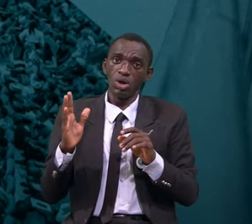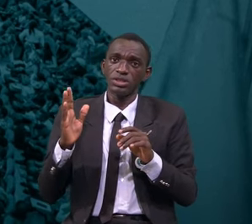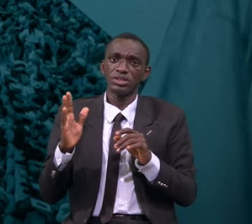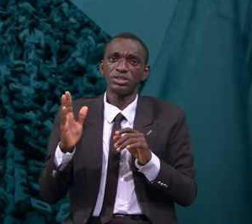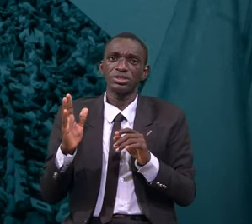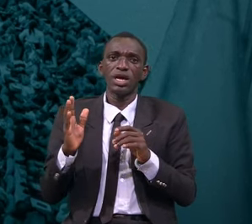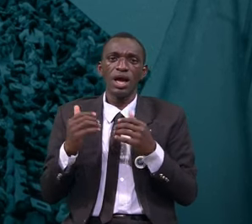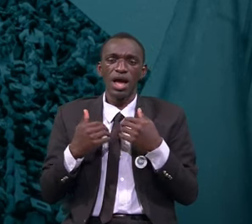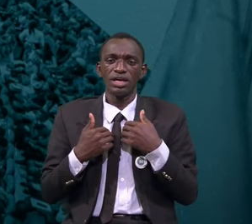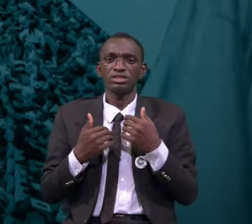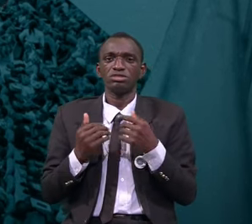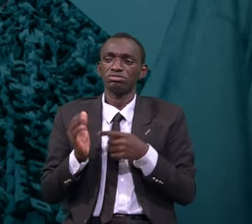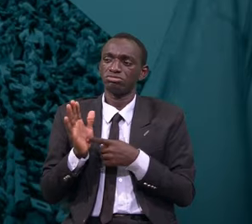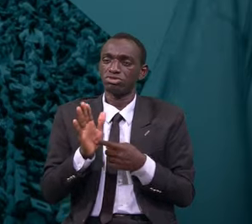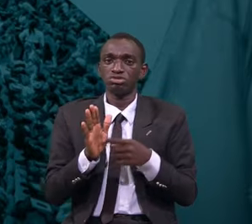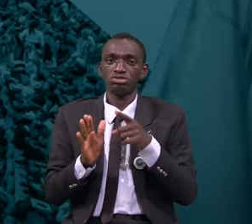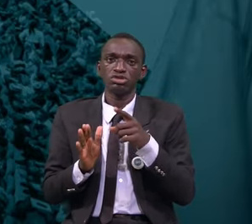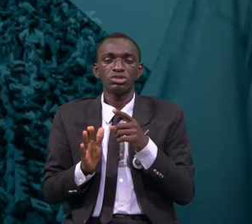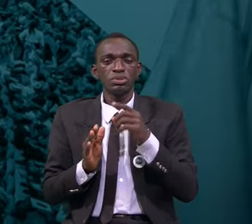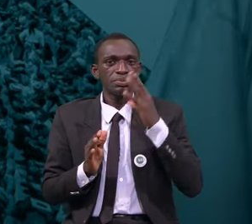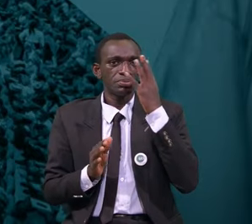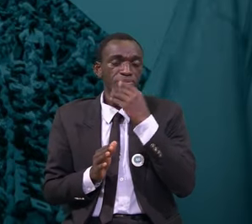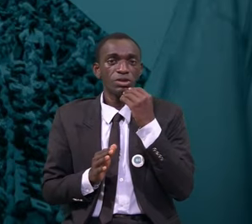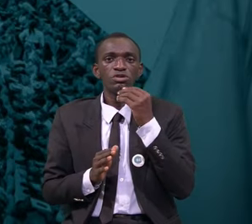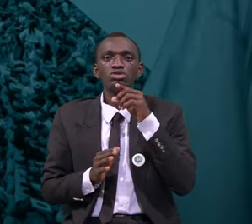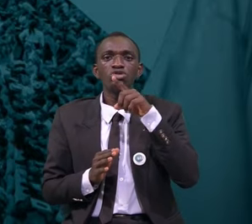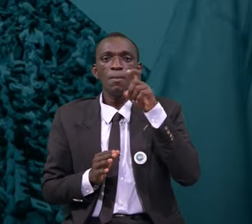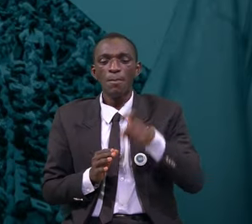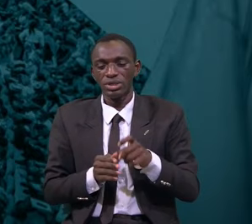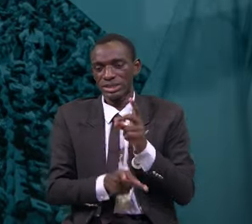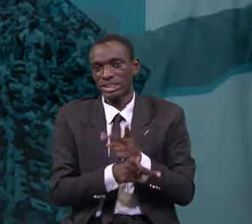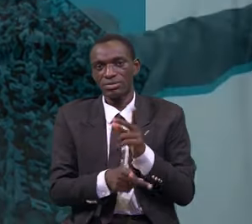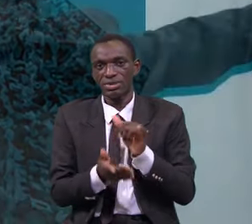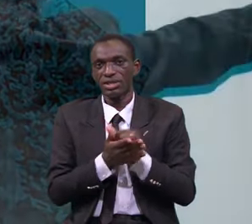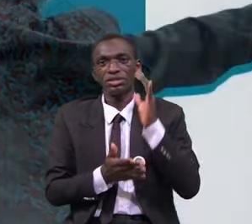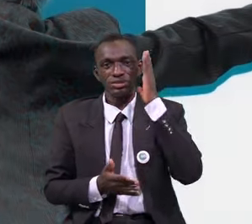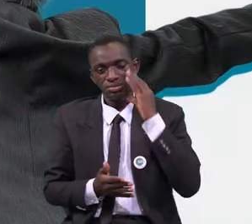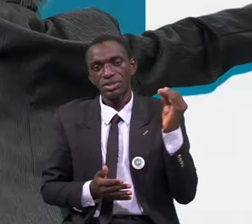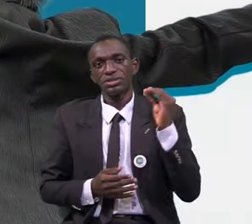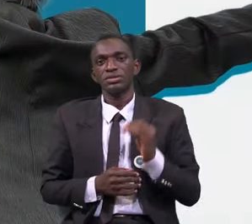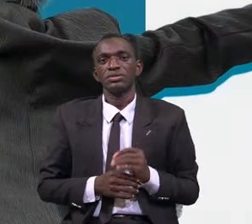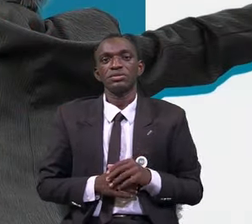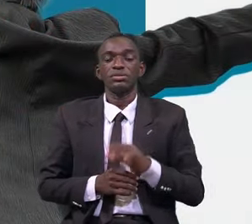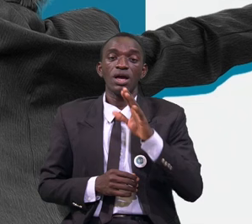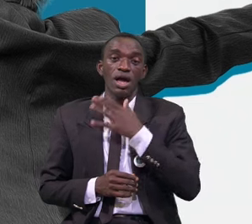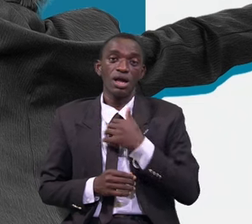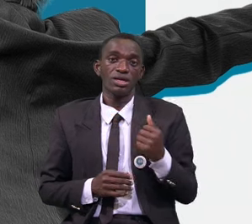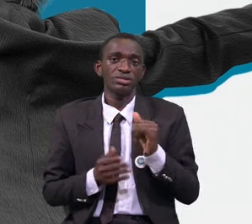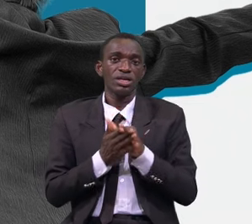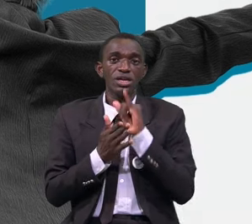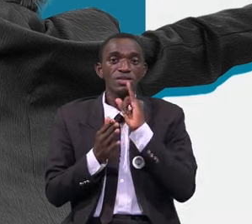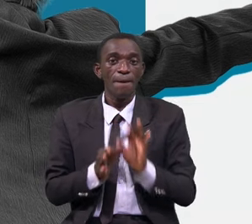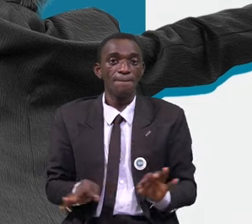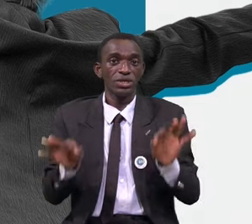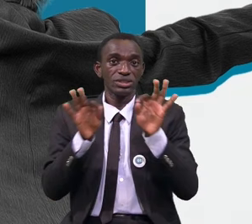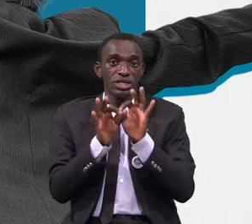today. Dieu a commencé une bonne chose aujourd'hui. You must retain that experience. De retenir cette expérience. And that is why it is important to be in